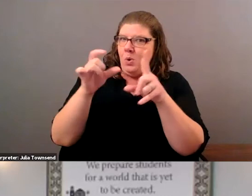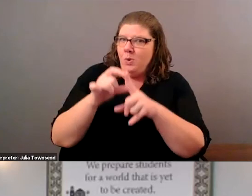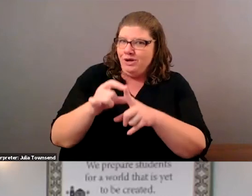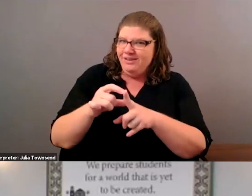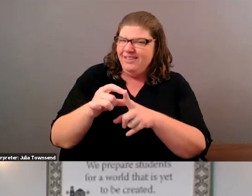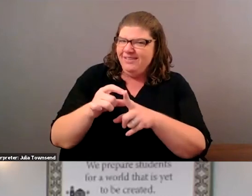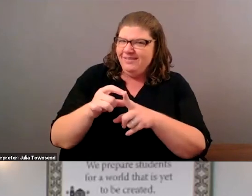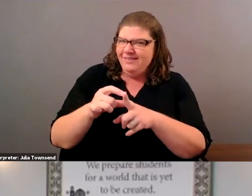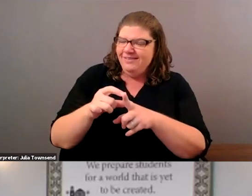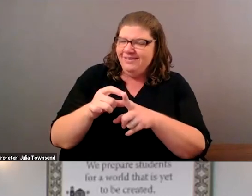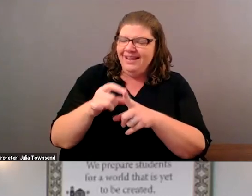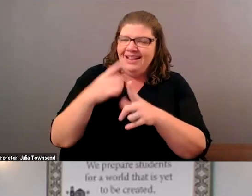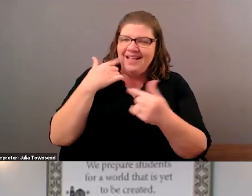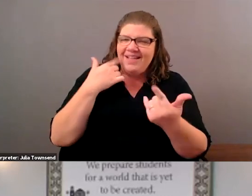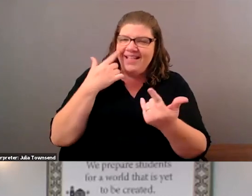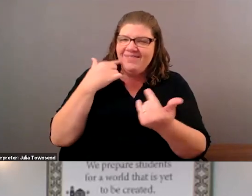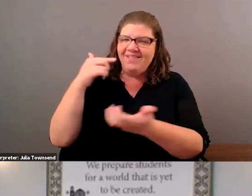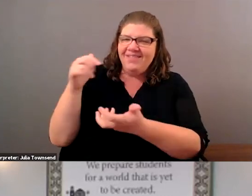three